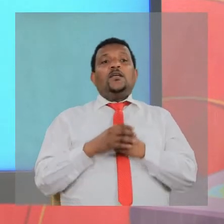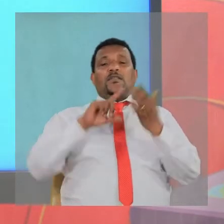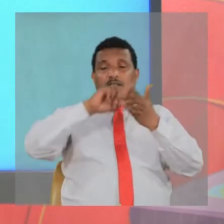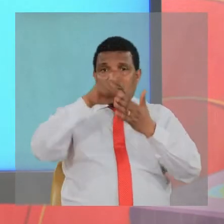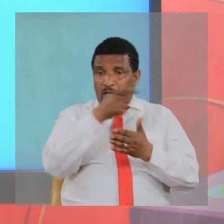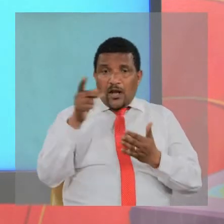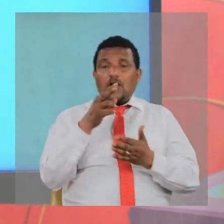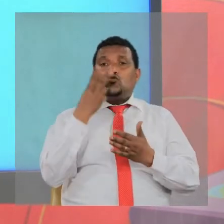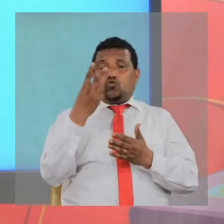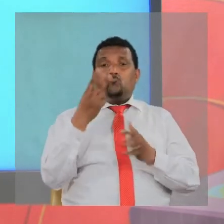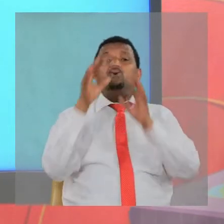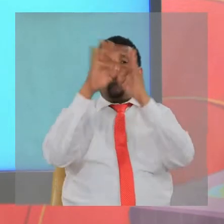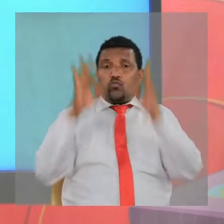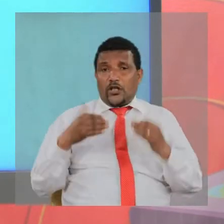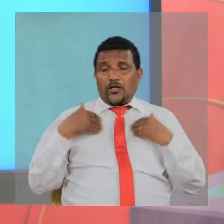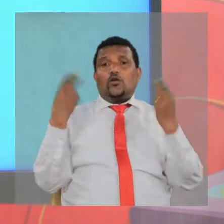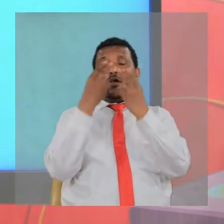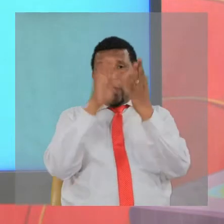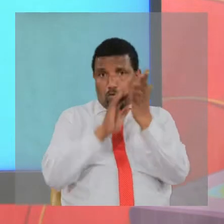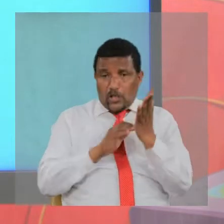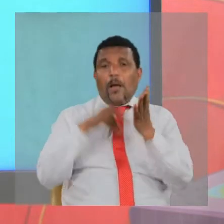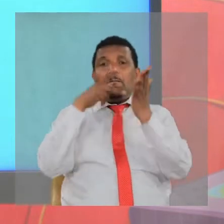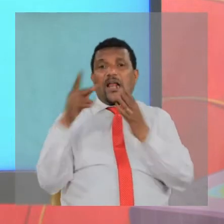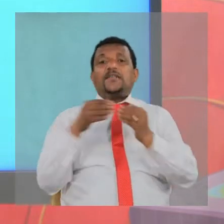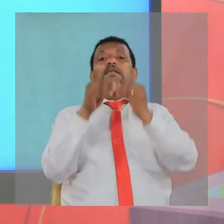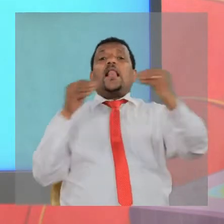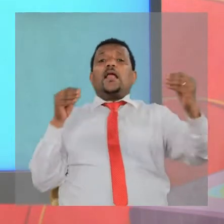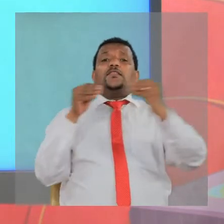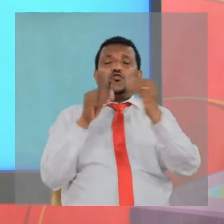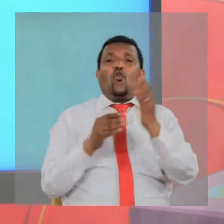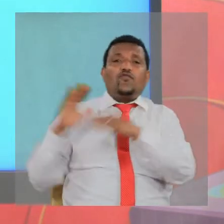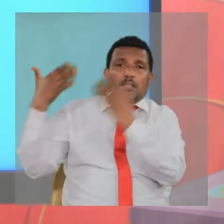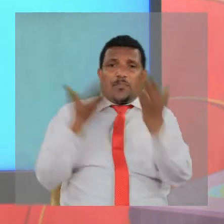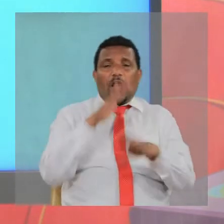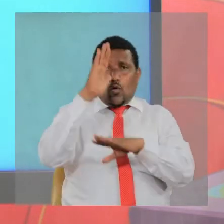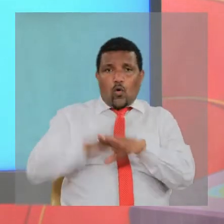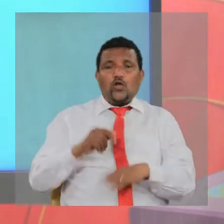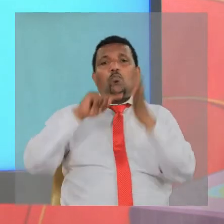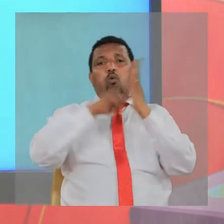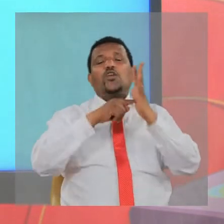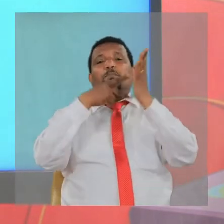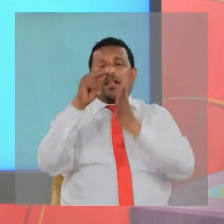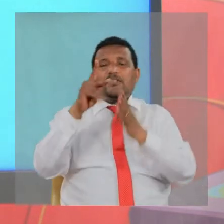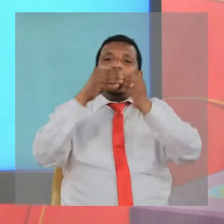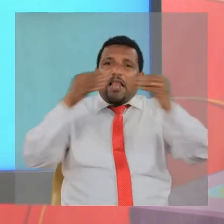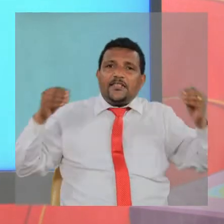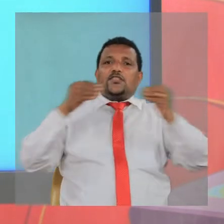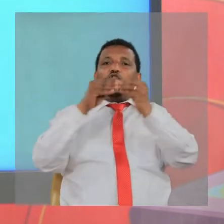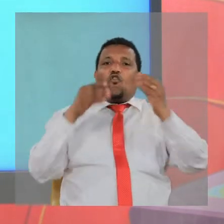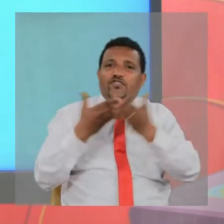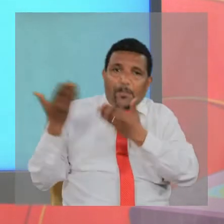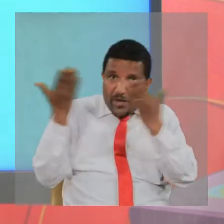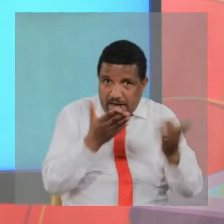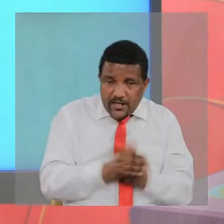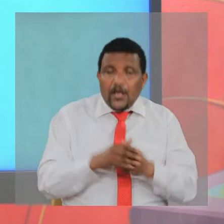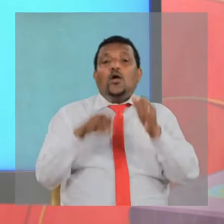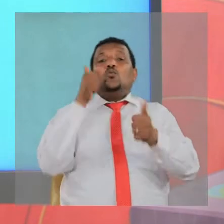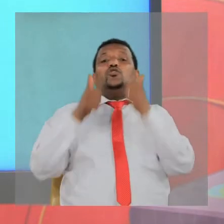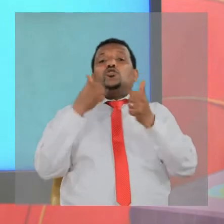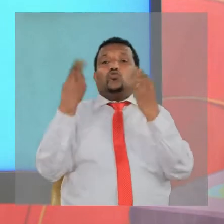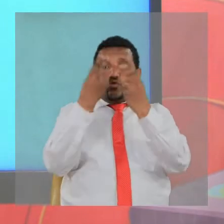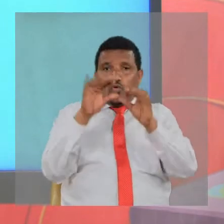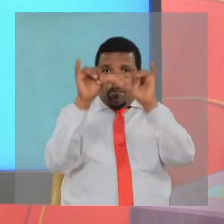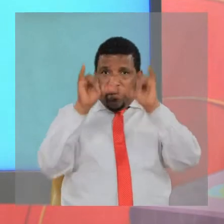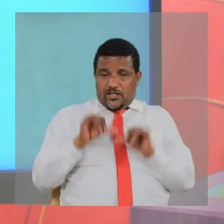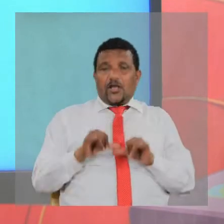There are two formulas used to calculate the price elasticity of supply, called the point price elasticity of supply, which is used to